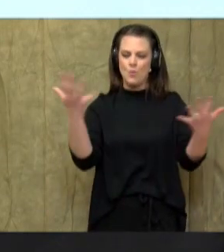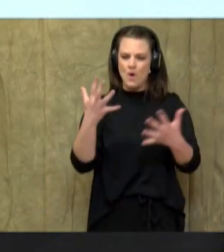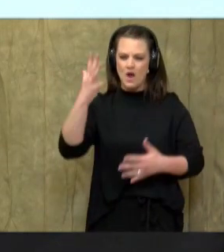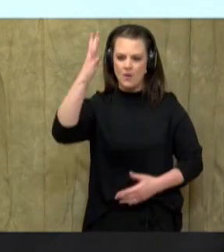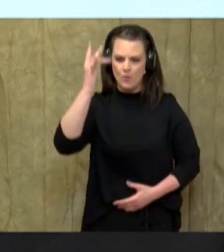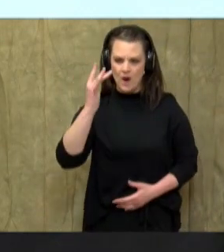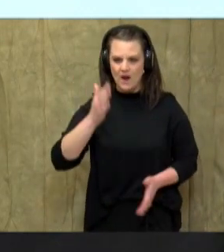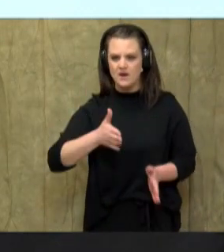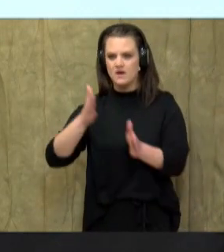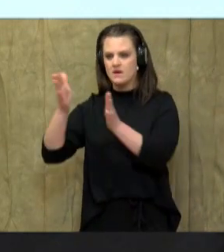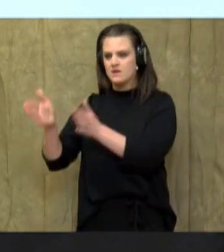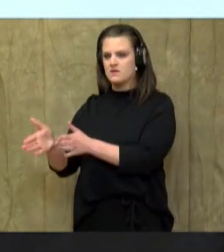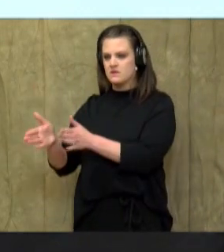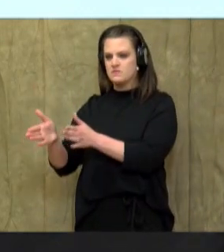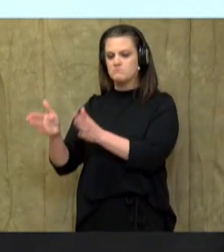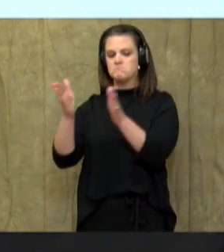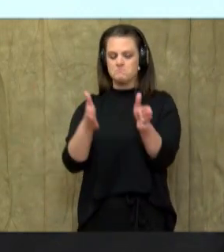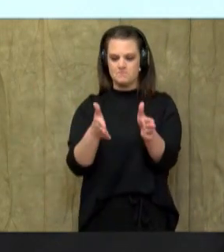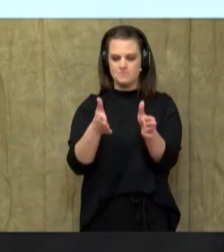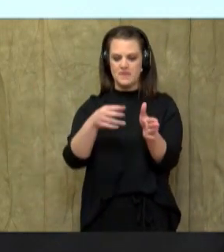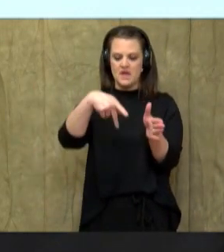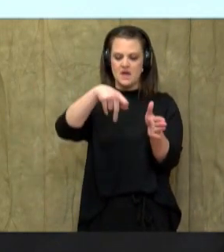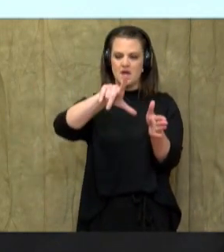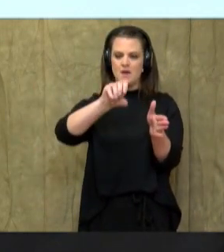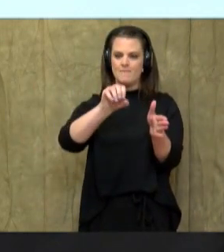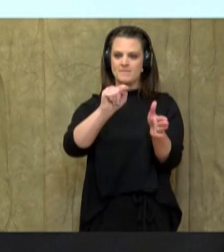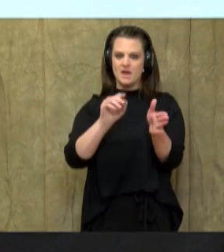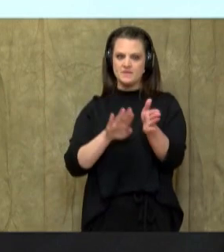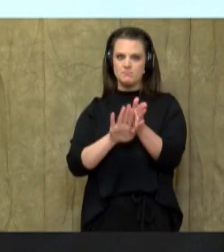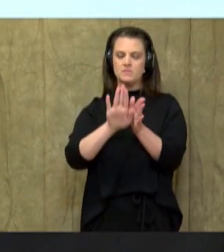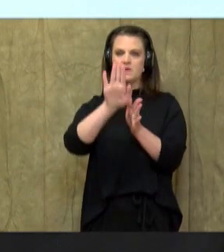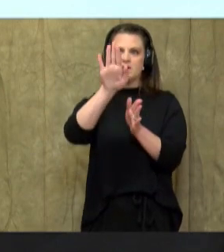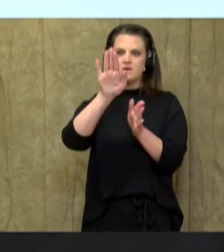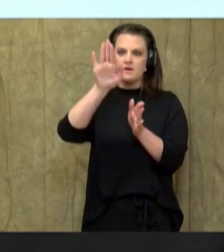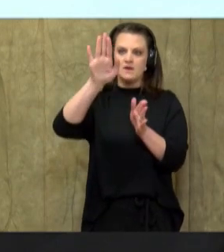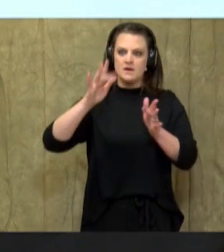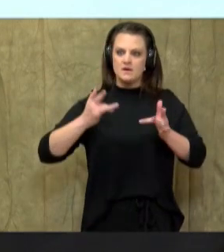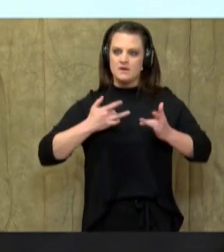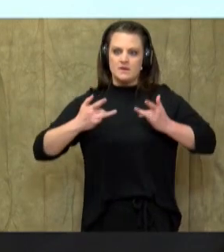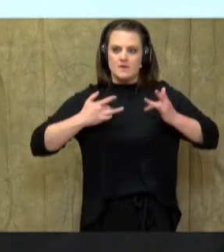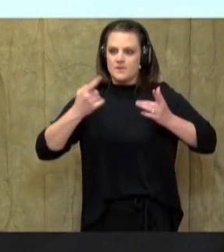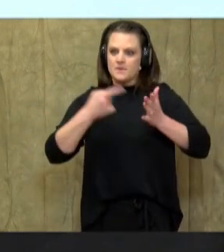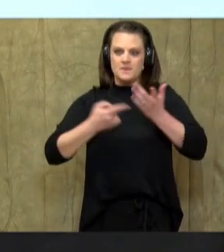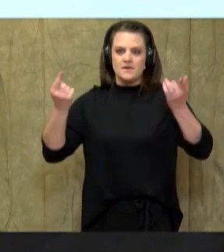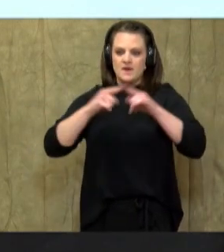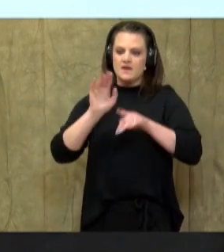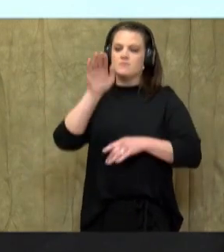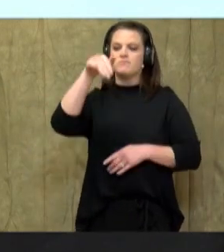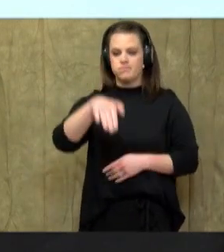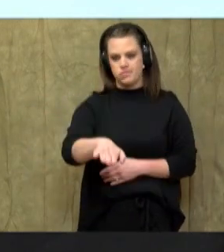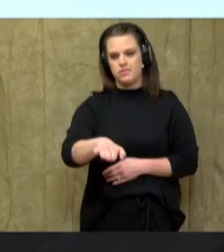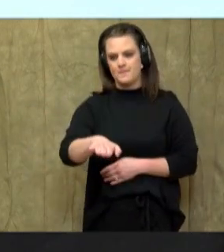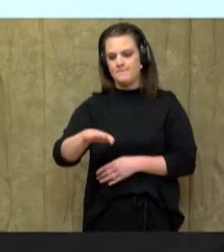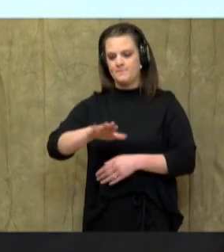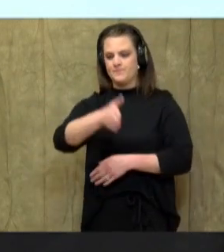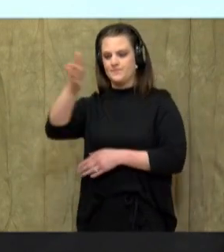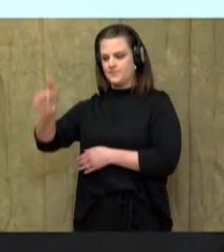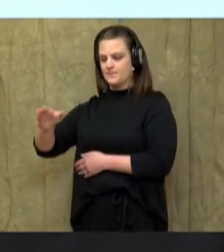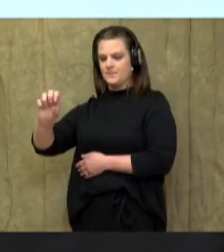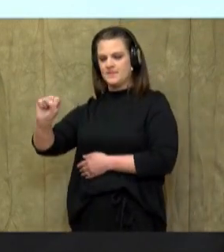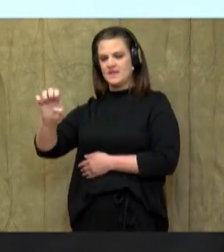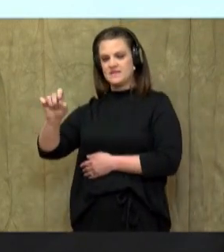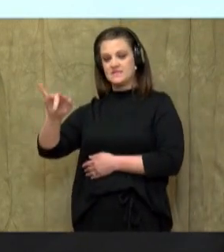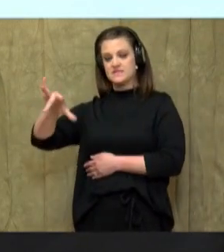why. And in the plot, the climax and the turning point takes place. The setting is the